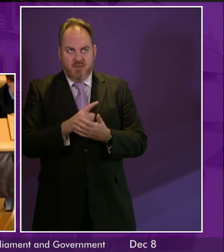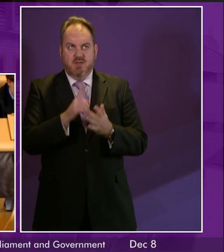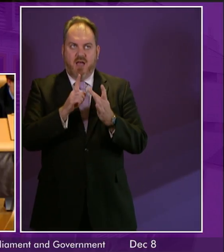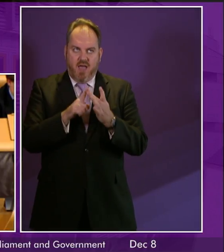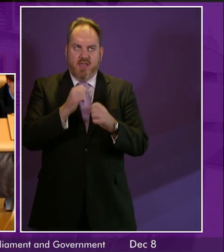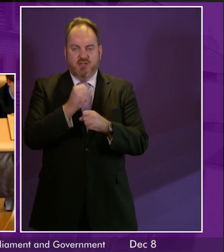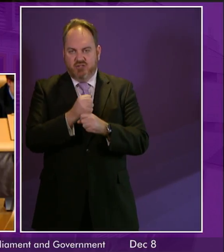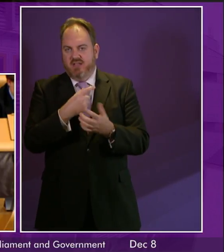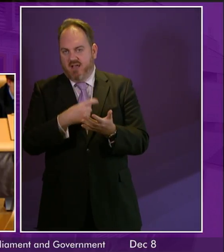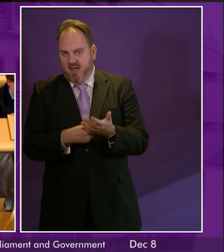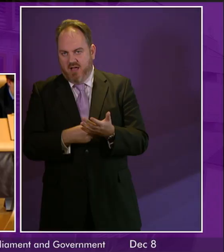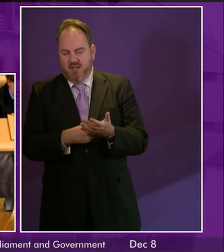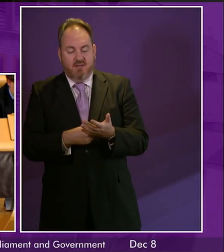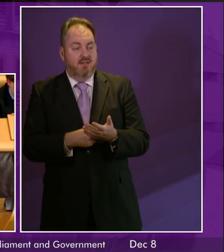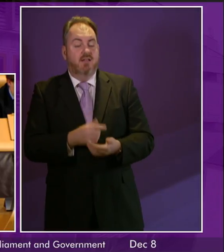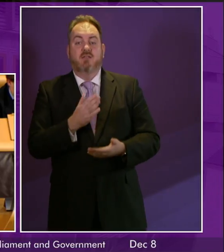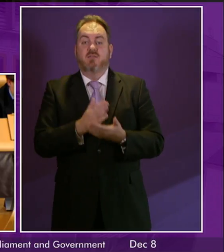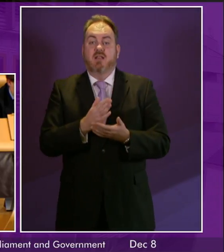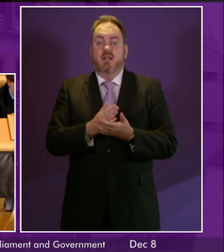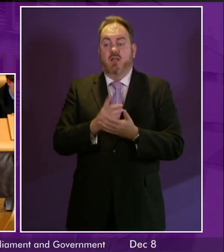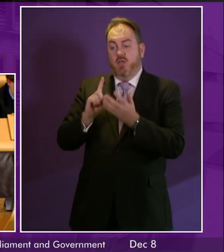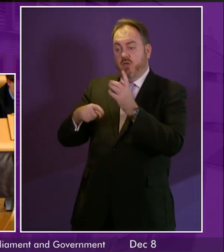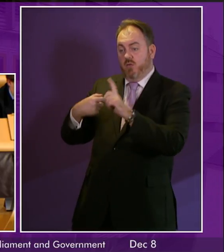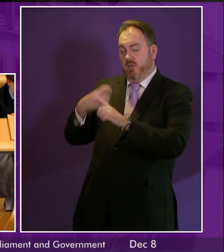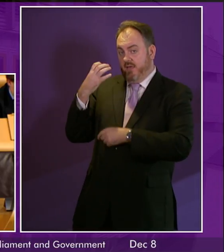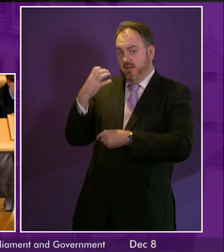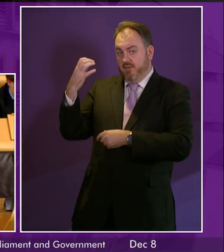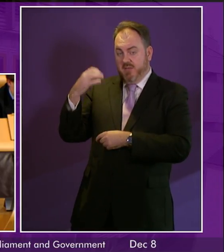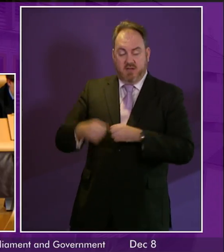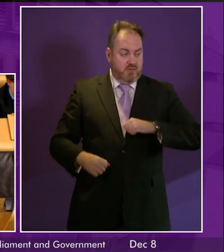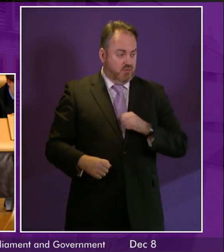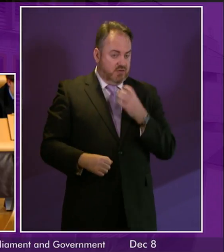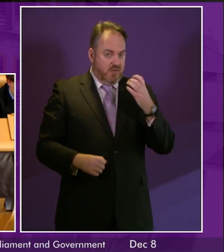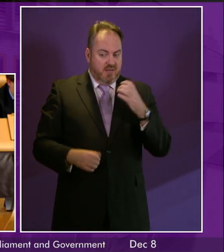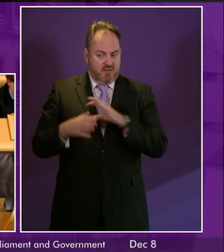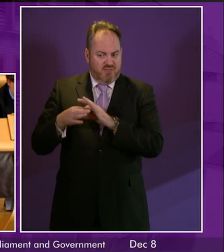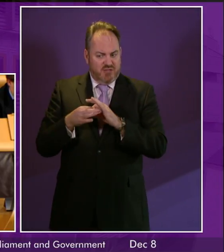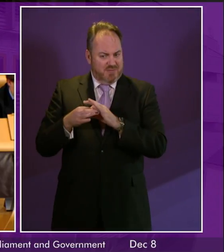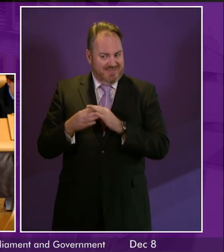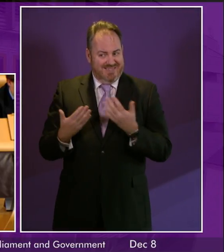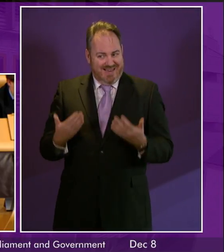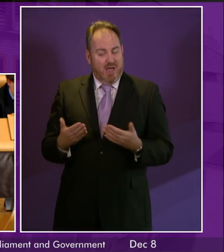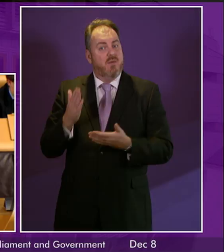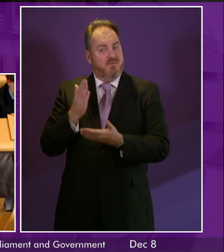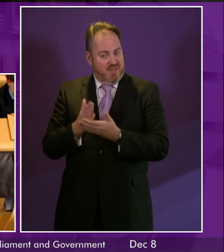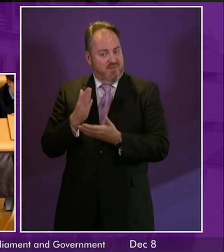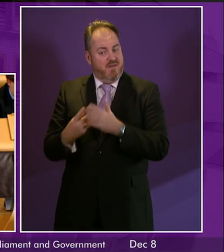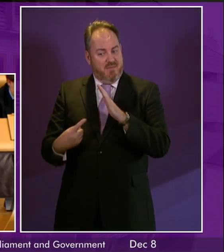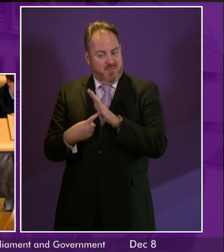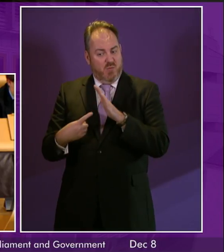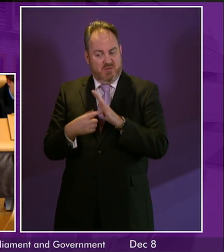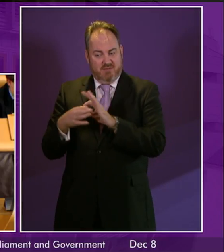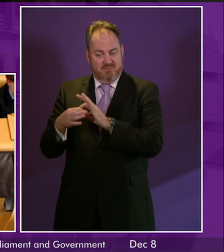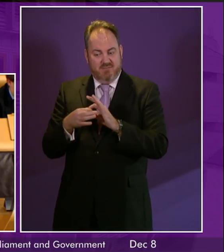intergovernmental relations. Intergovernmental relations between the UK Government and the Scottish Government are now more important than ever. Further devolution has created what is, in